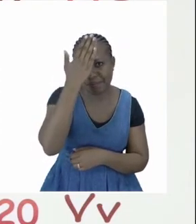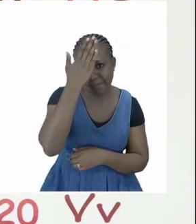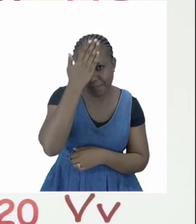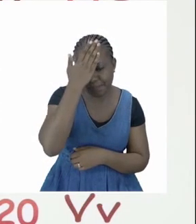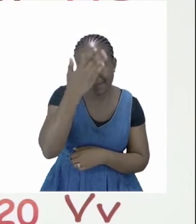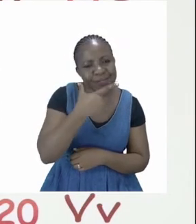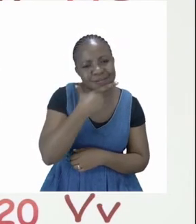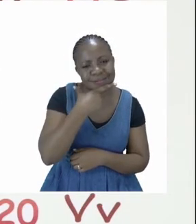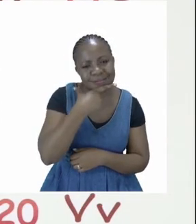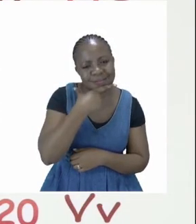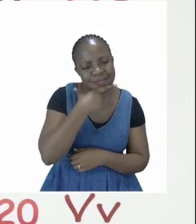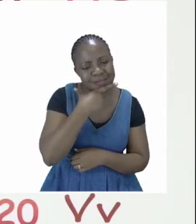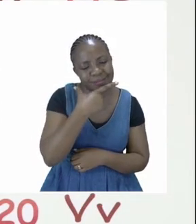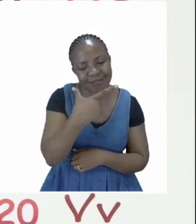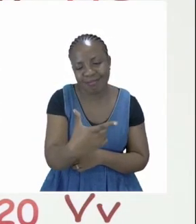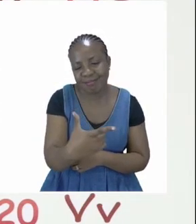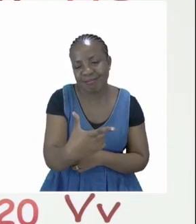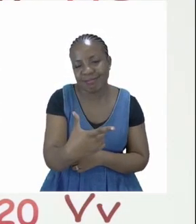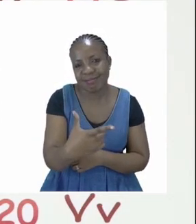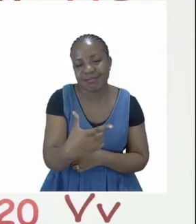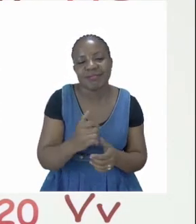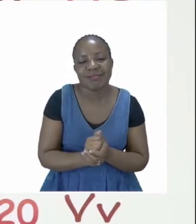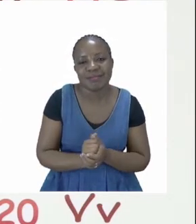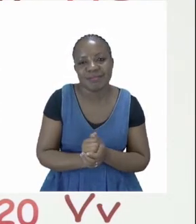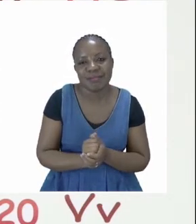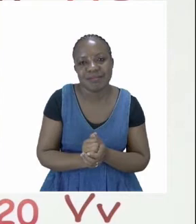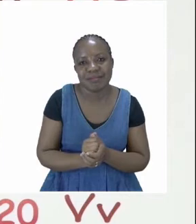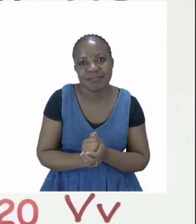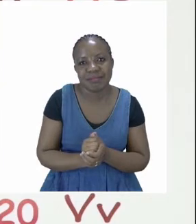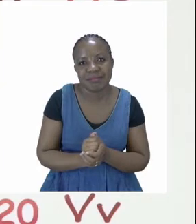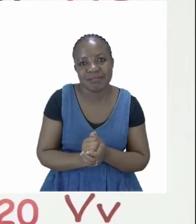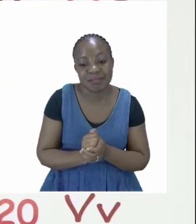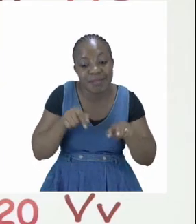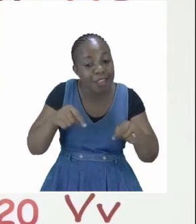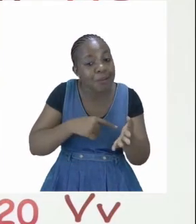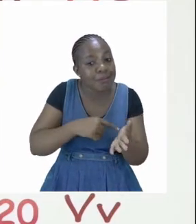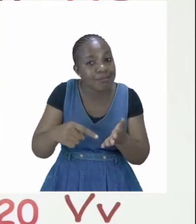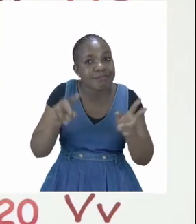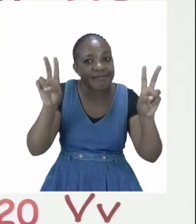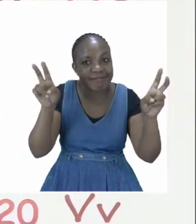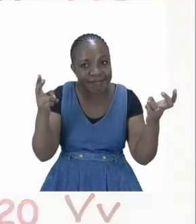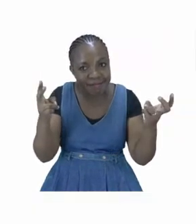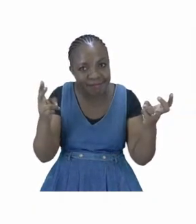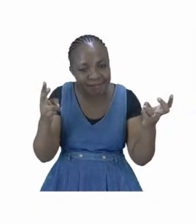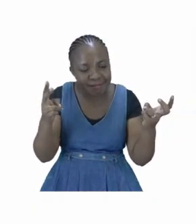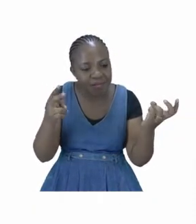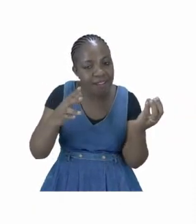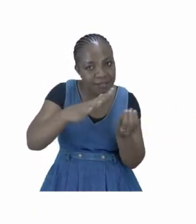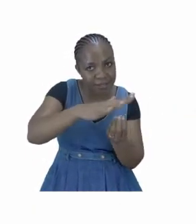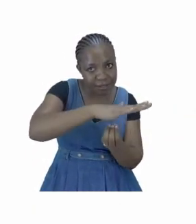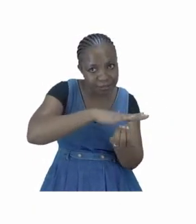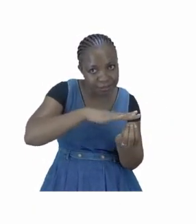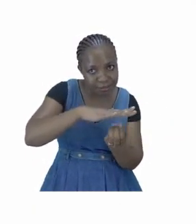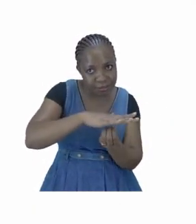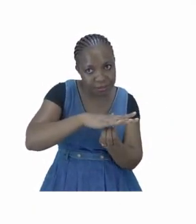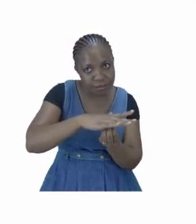thank you so much for joining me today. Our theme this week has been families